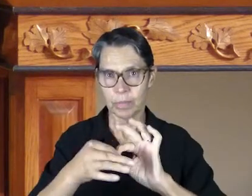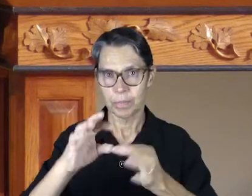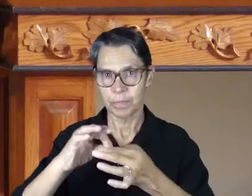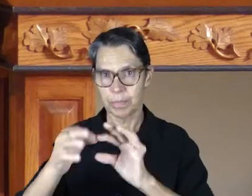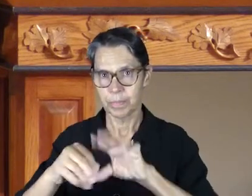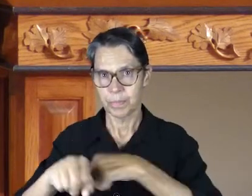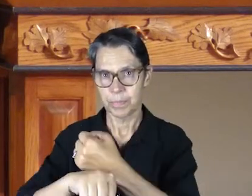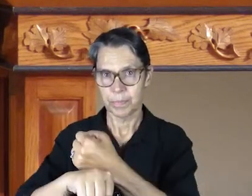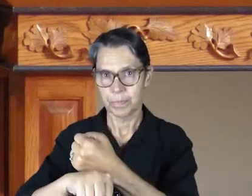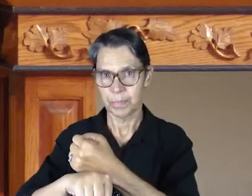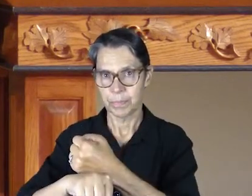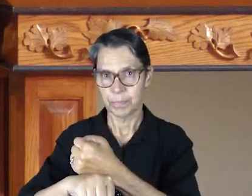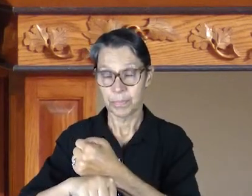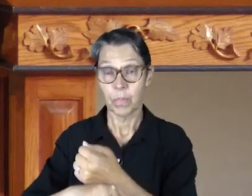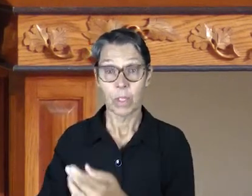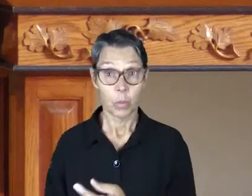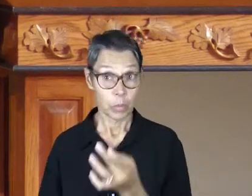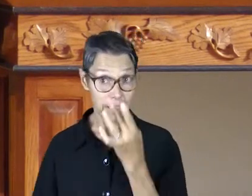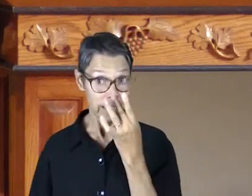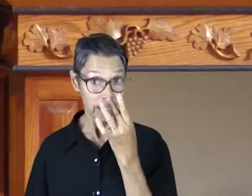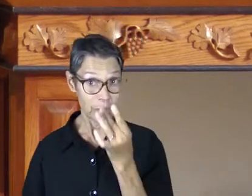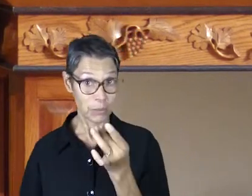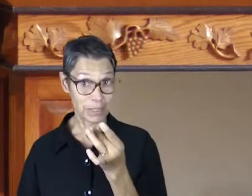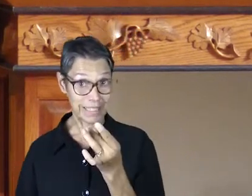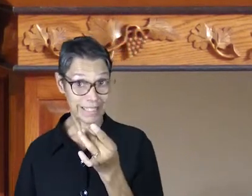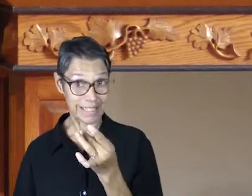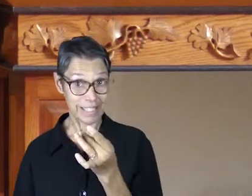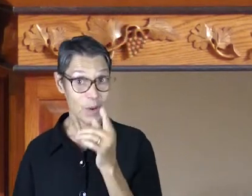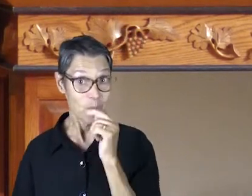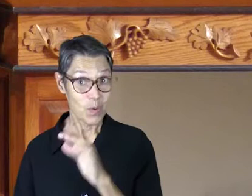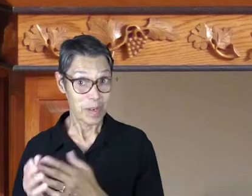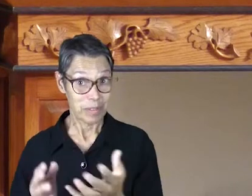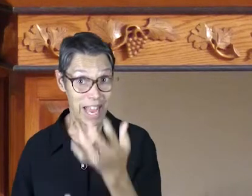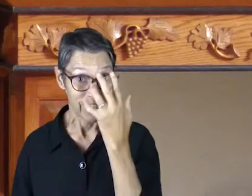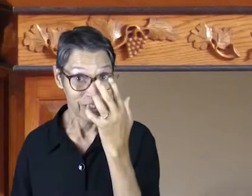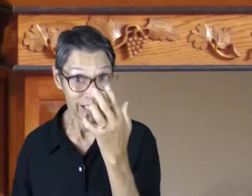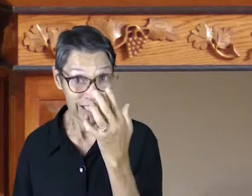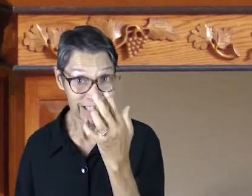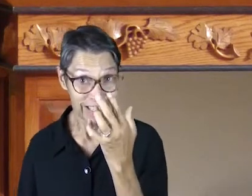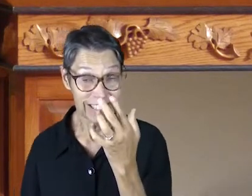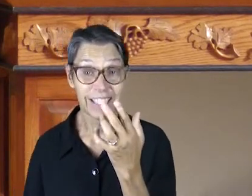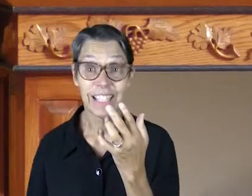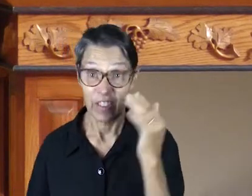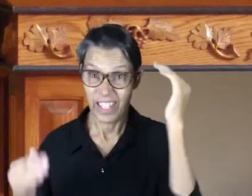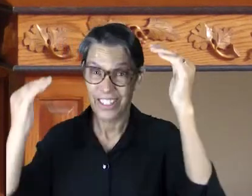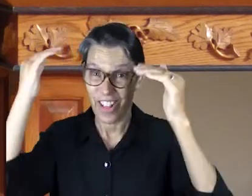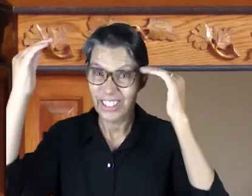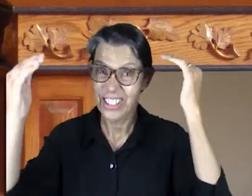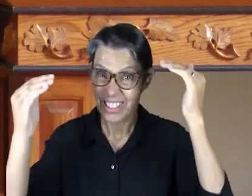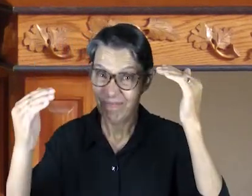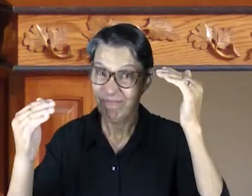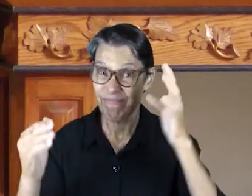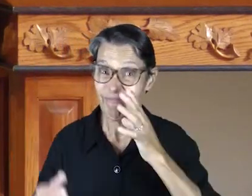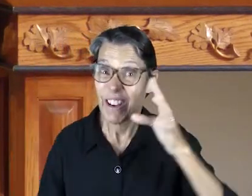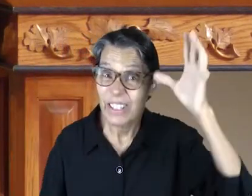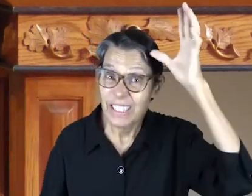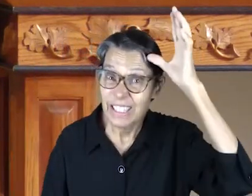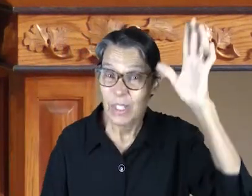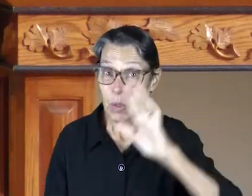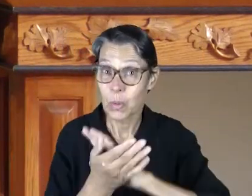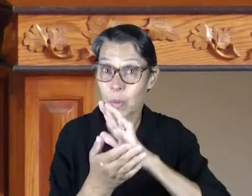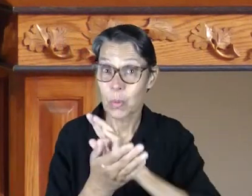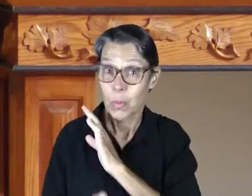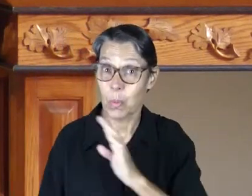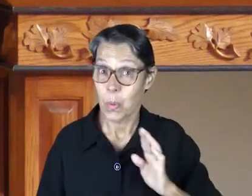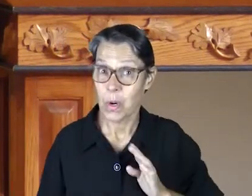And interestingly enough, it's the adults, some of the parents and the school boards, who become angry that the boys